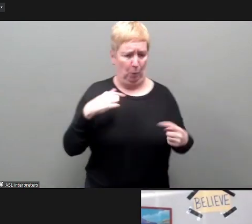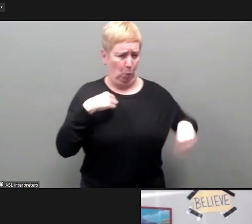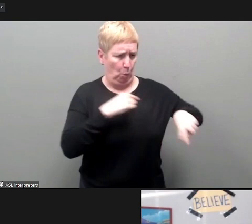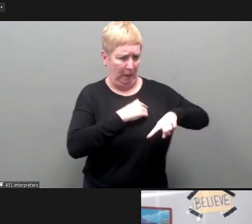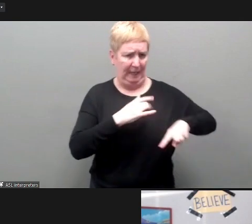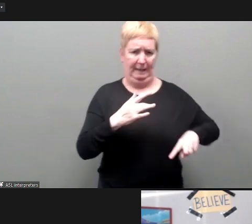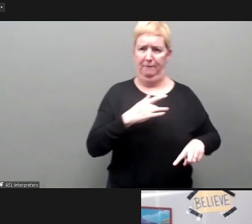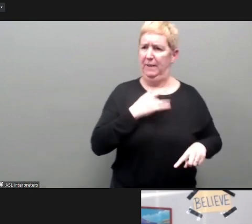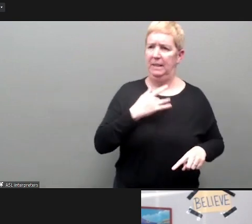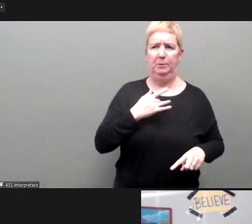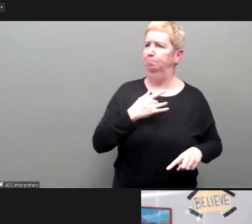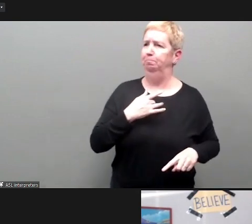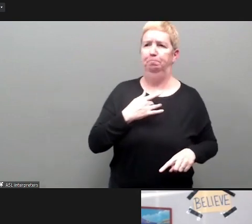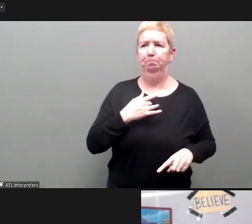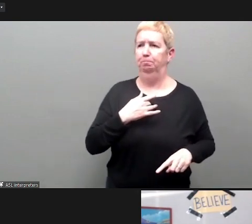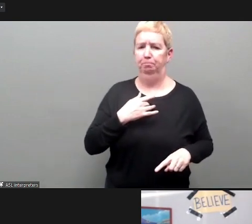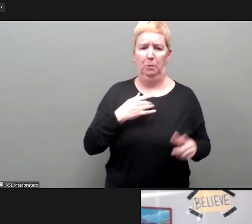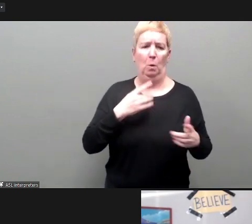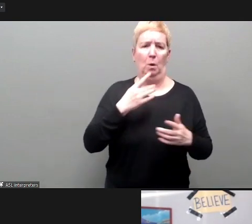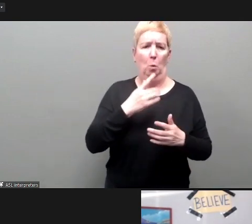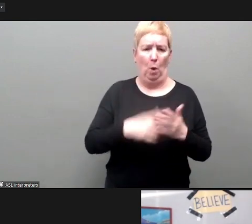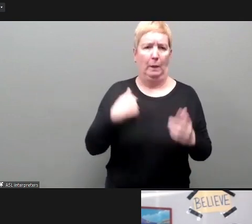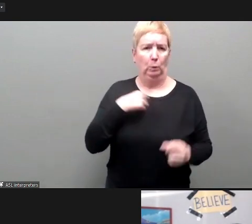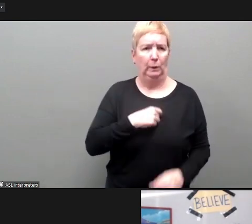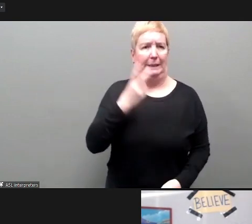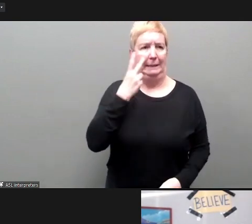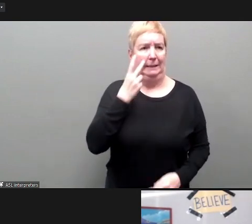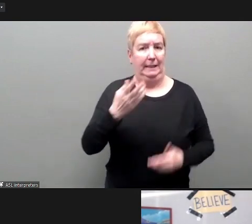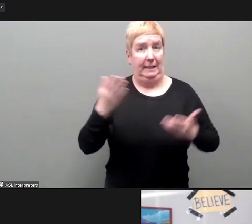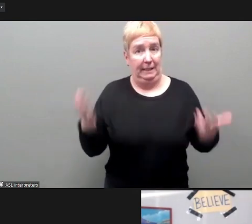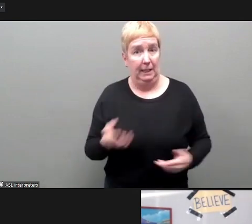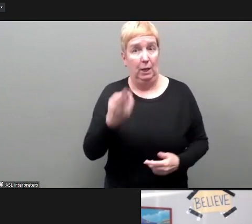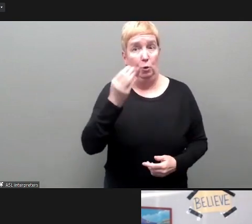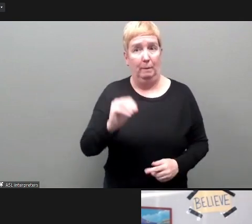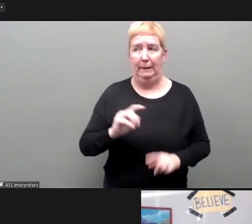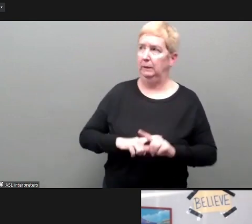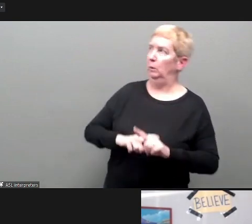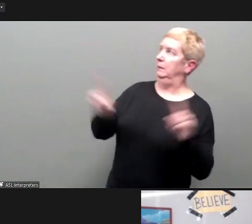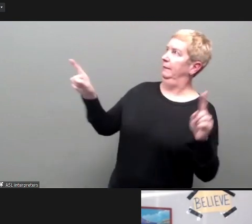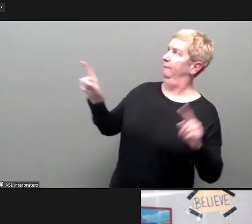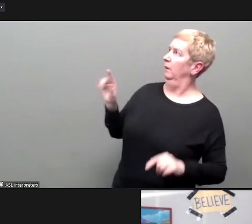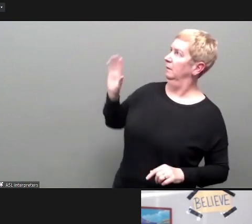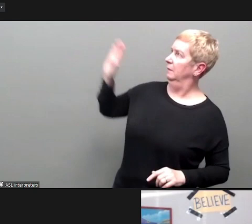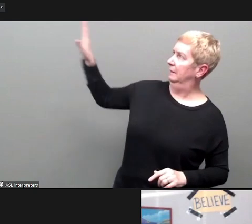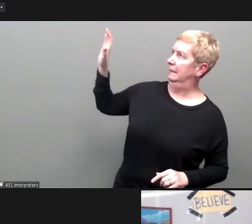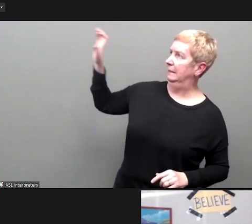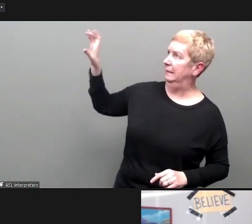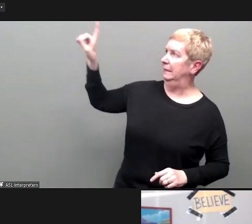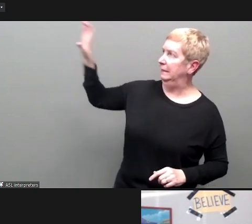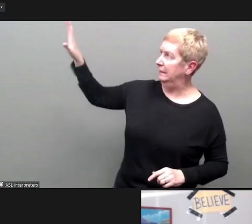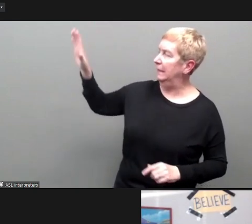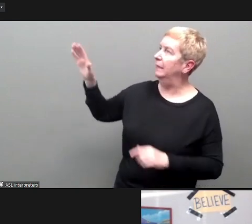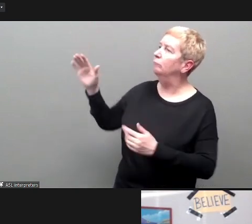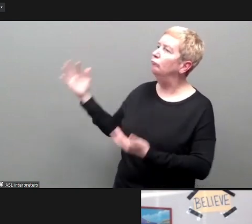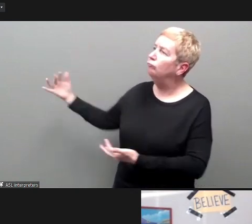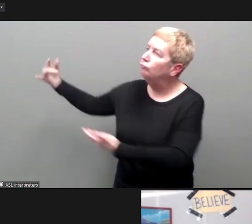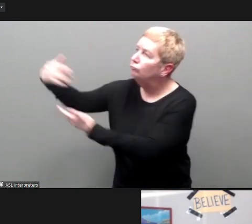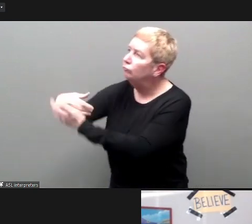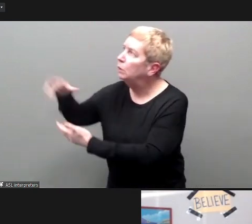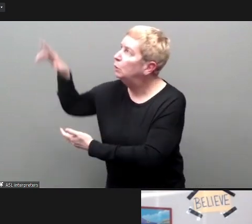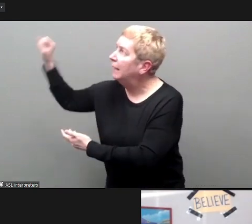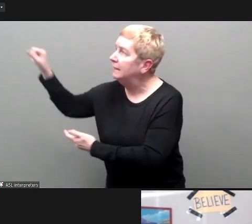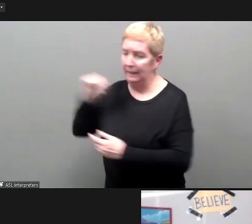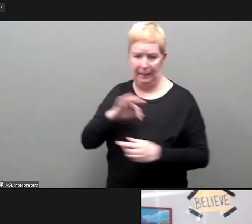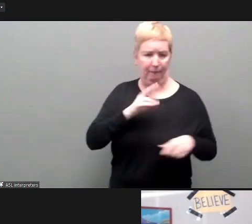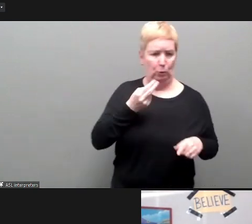data that shows that what we're experiencing in New Mexico is different than what they may be seeing as a nation. So we have a